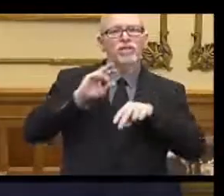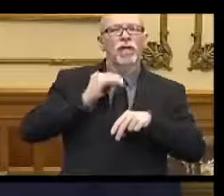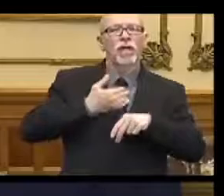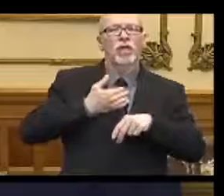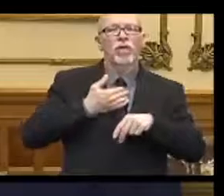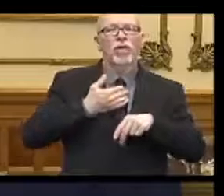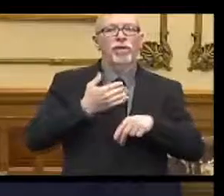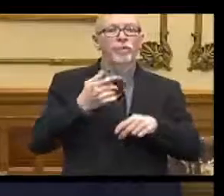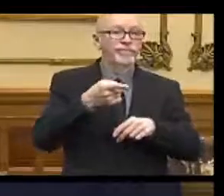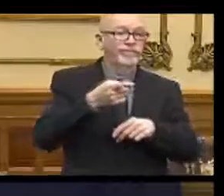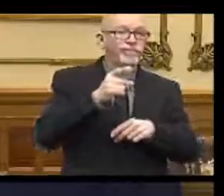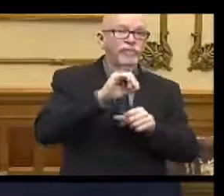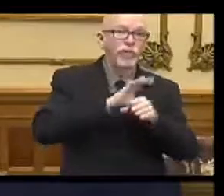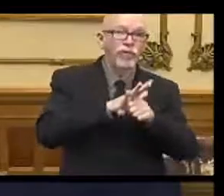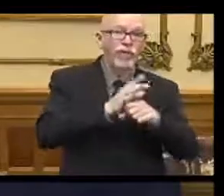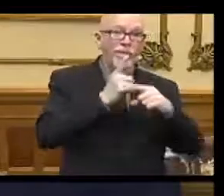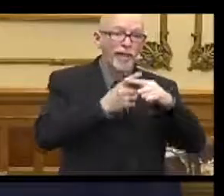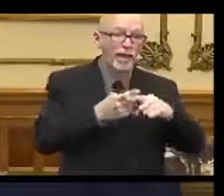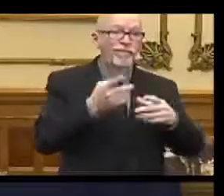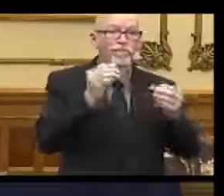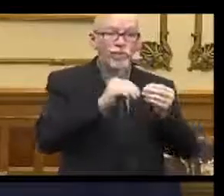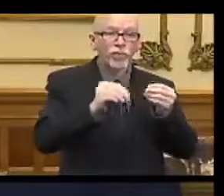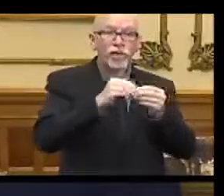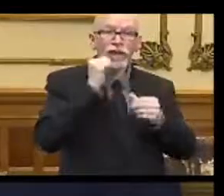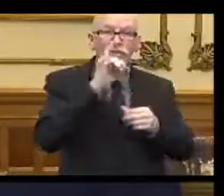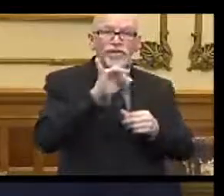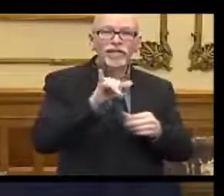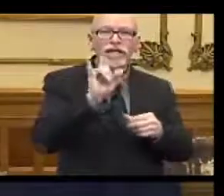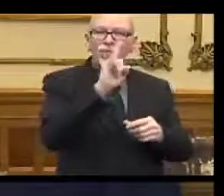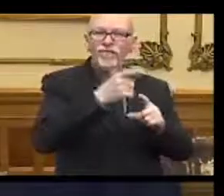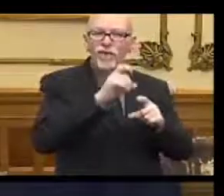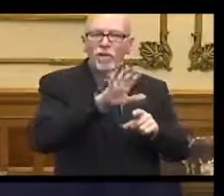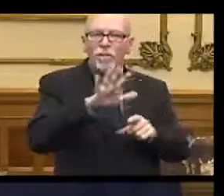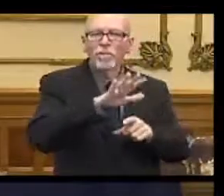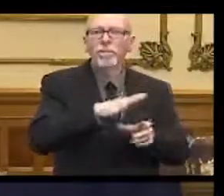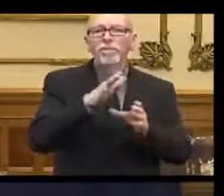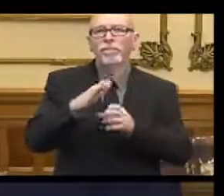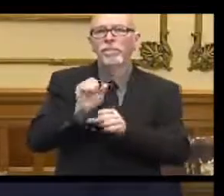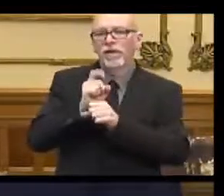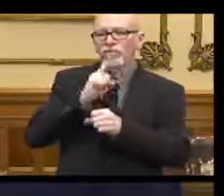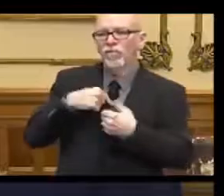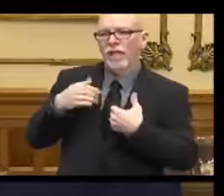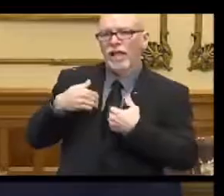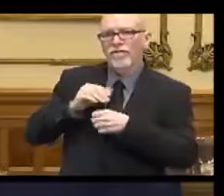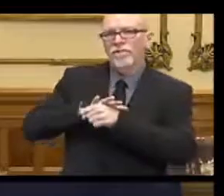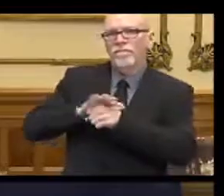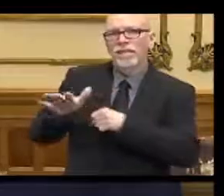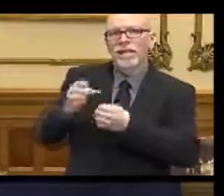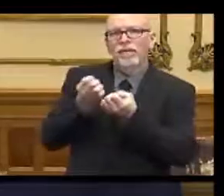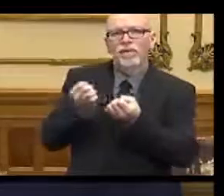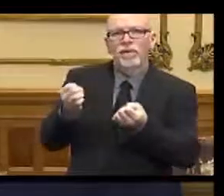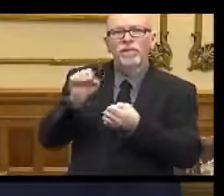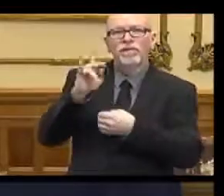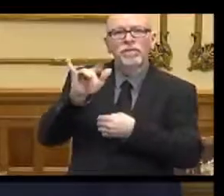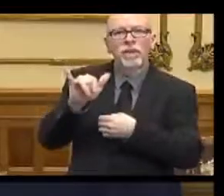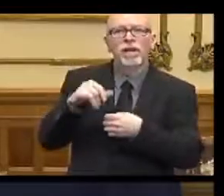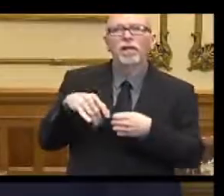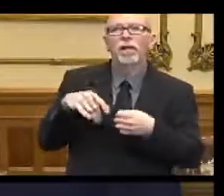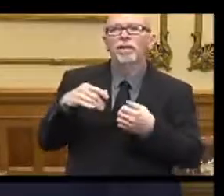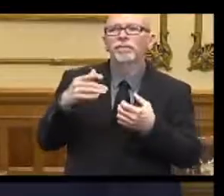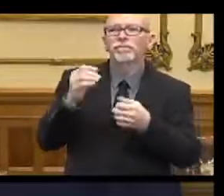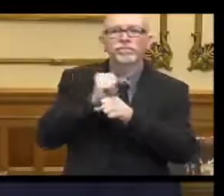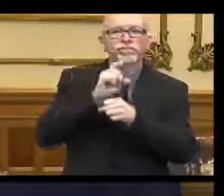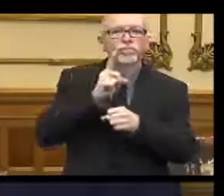positive case numbers day by day, where they're coming from, maintaining our supply pipelines and